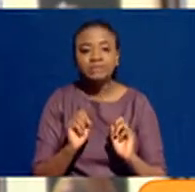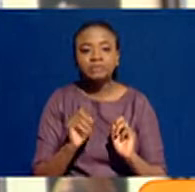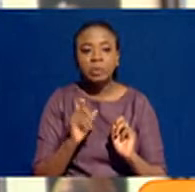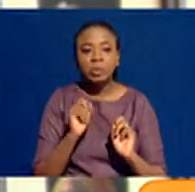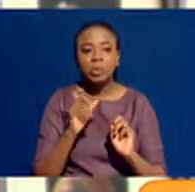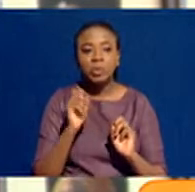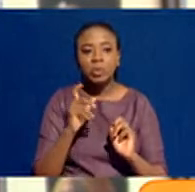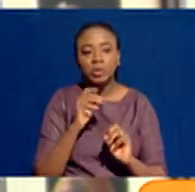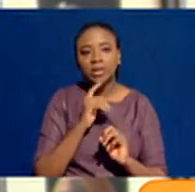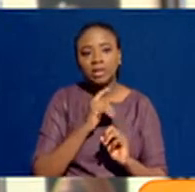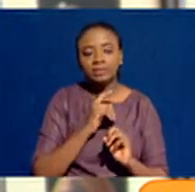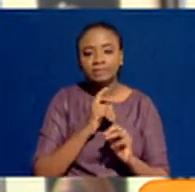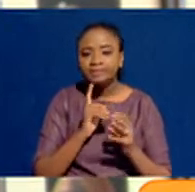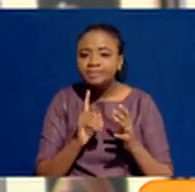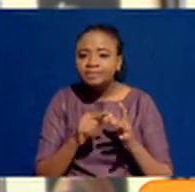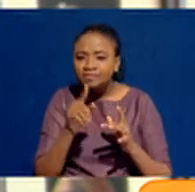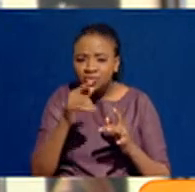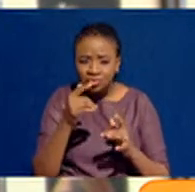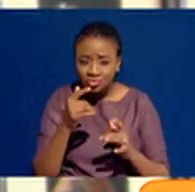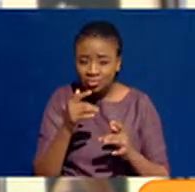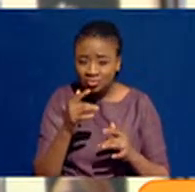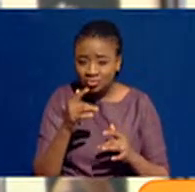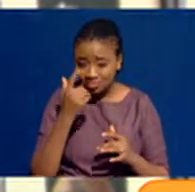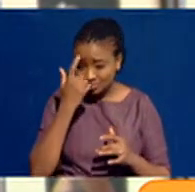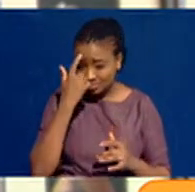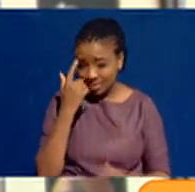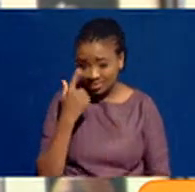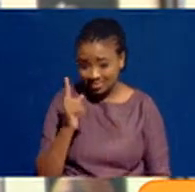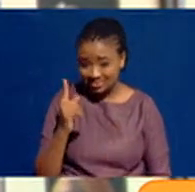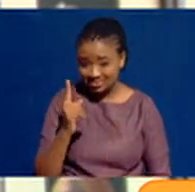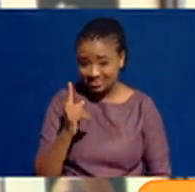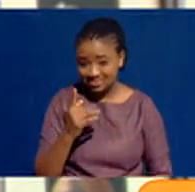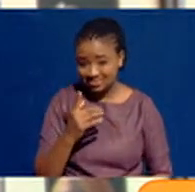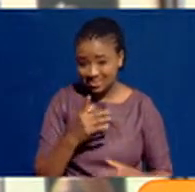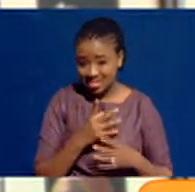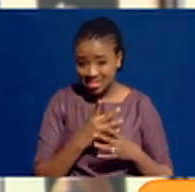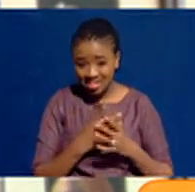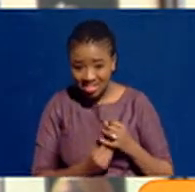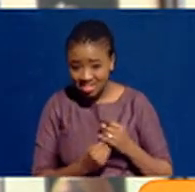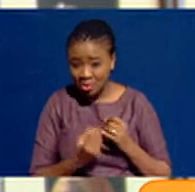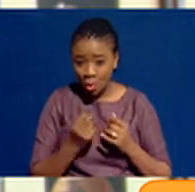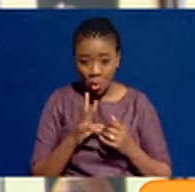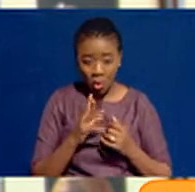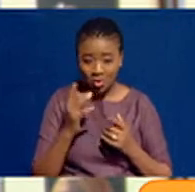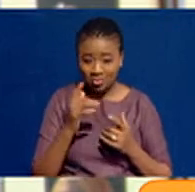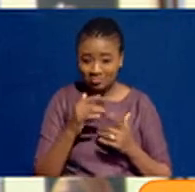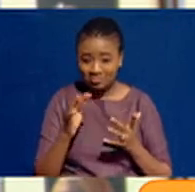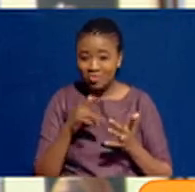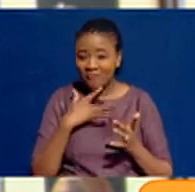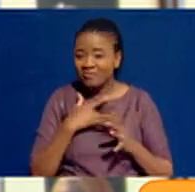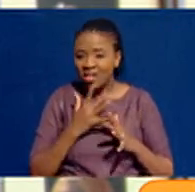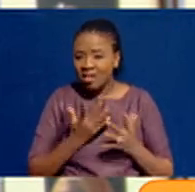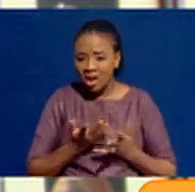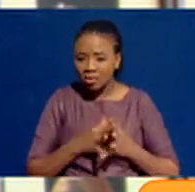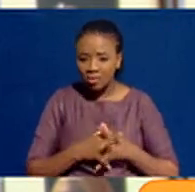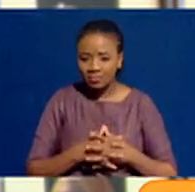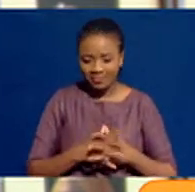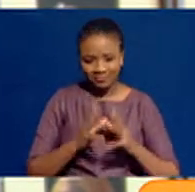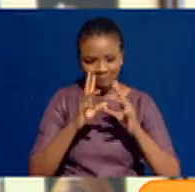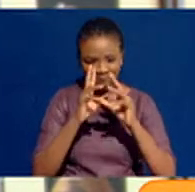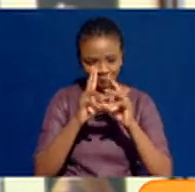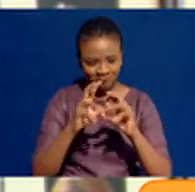assess whether you're in the right state to go through with the procedure. Then after that,